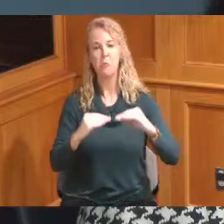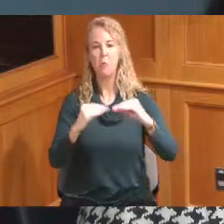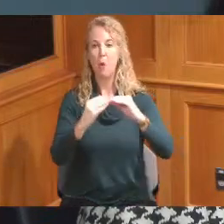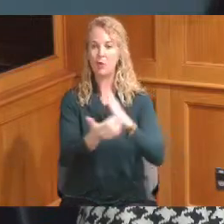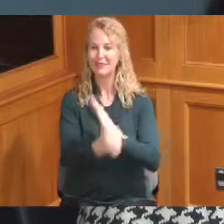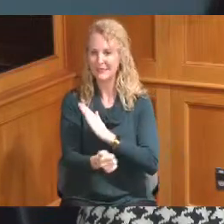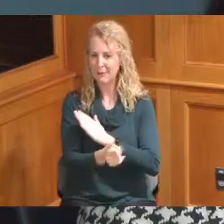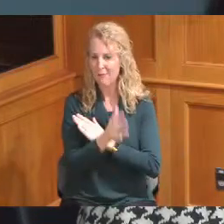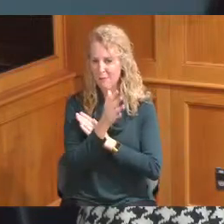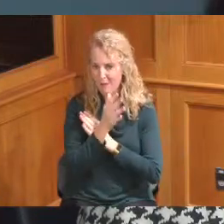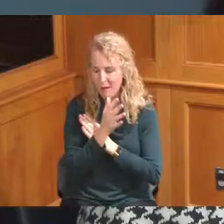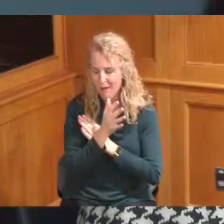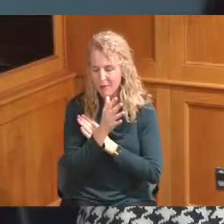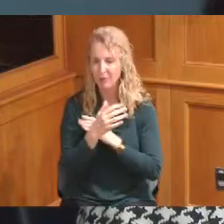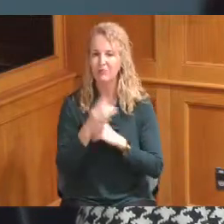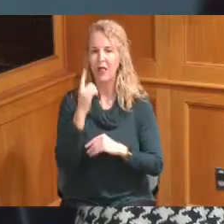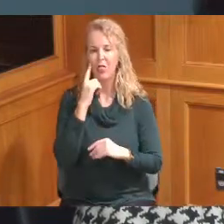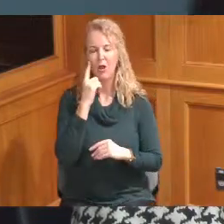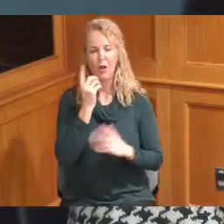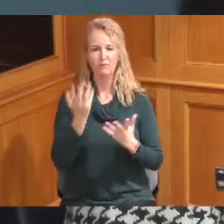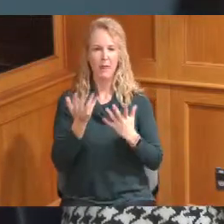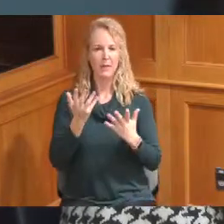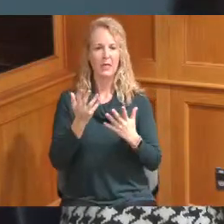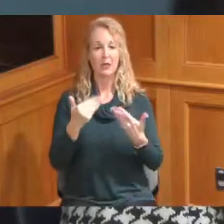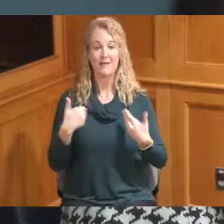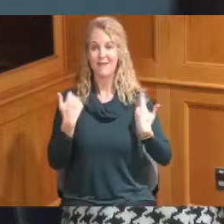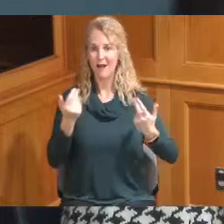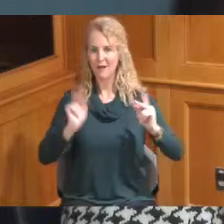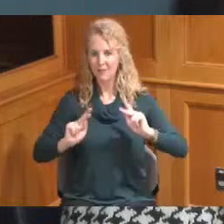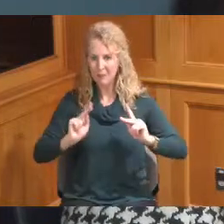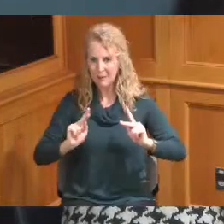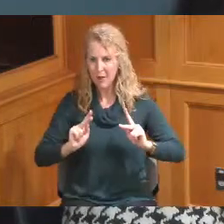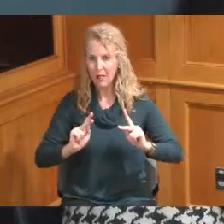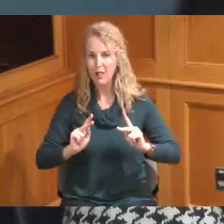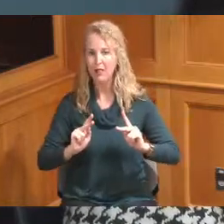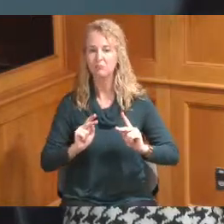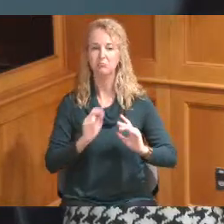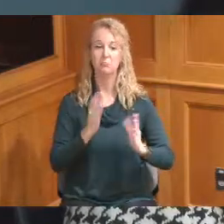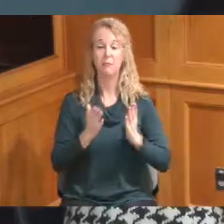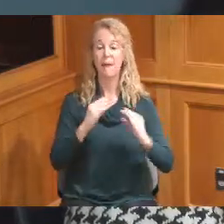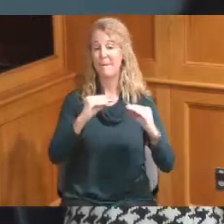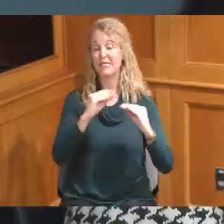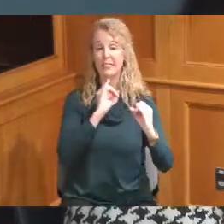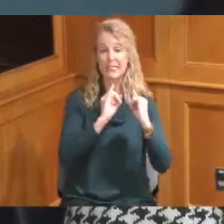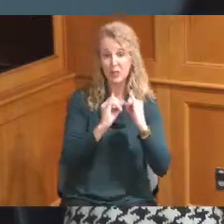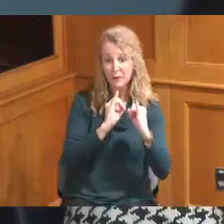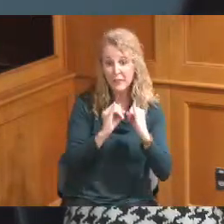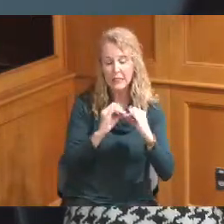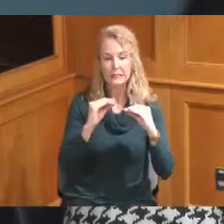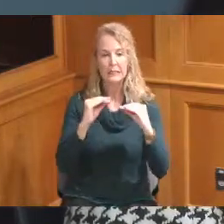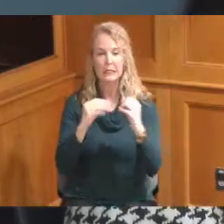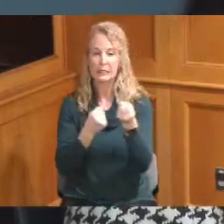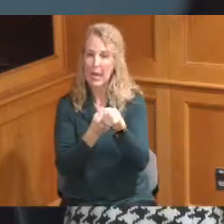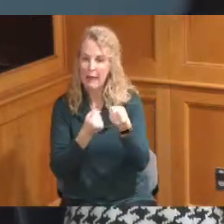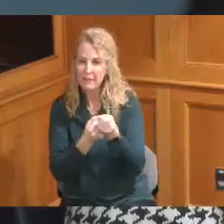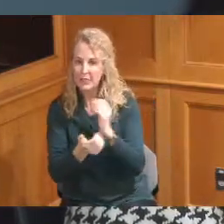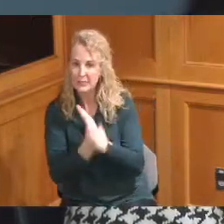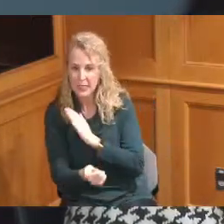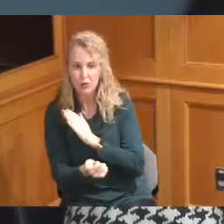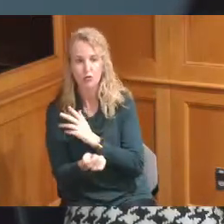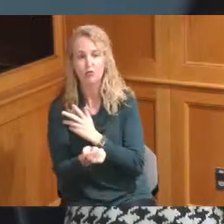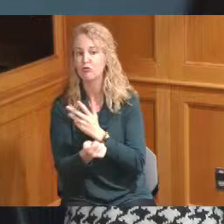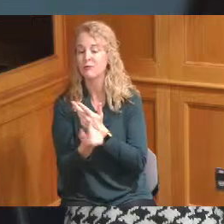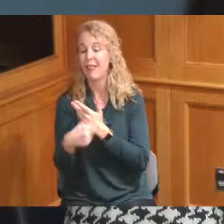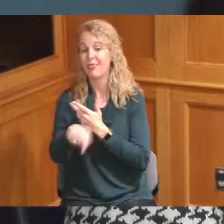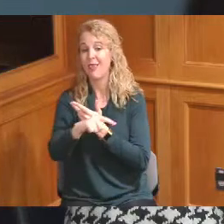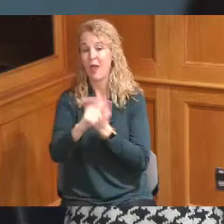but also to look at the young people as far as interviews about advocacy, all those things as they move forward into